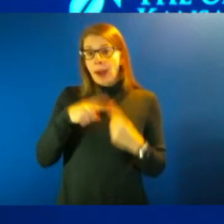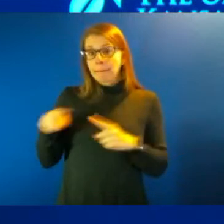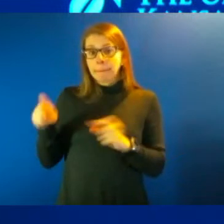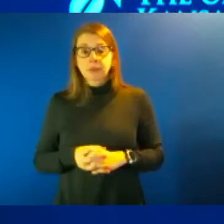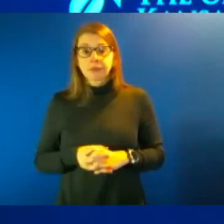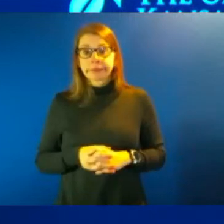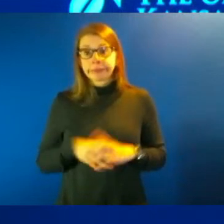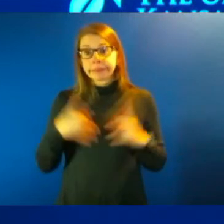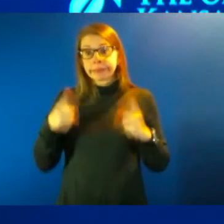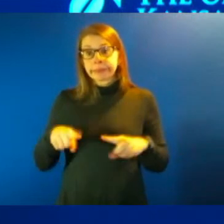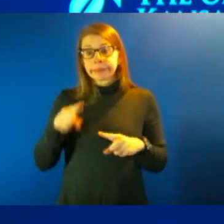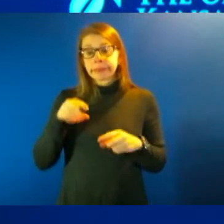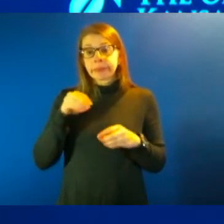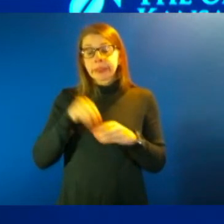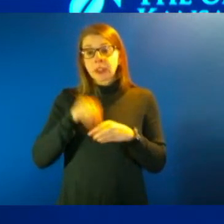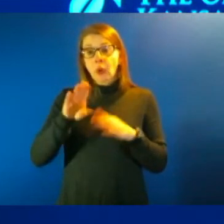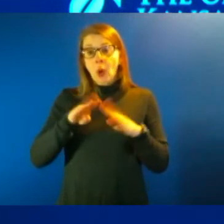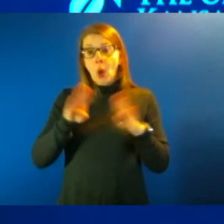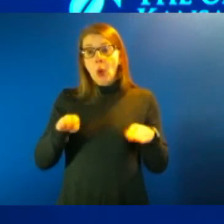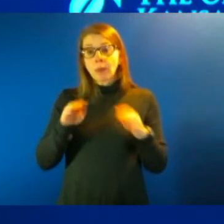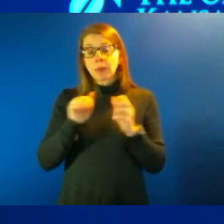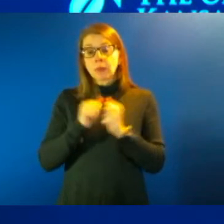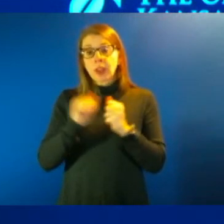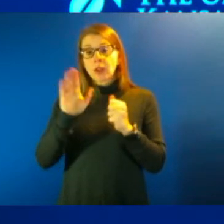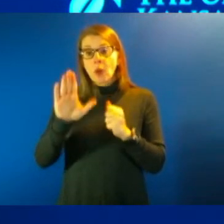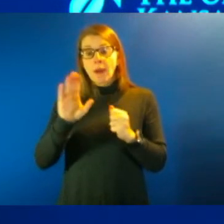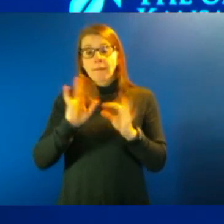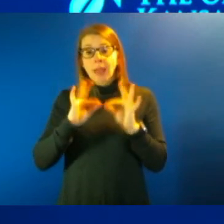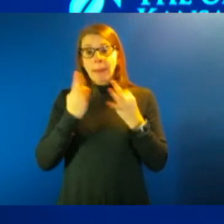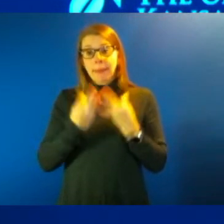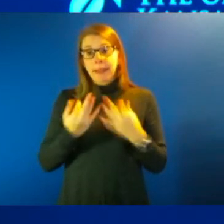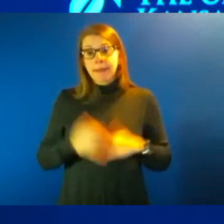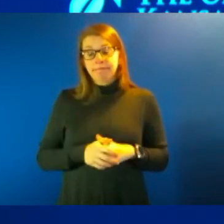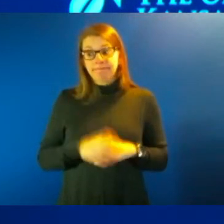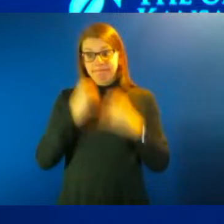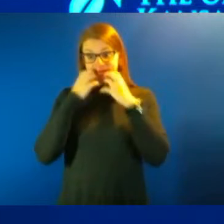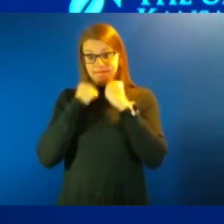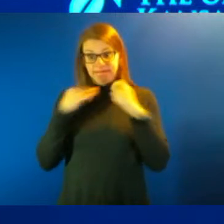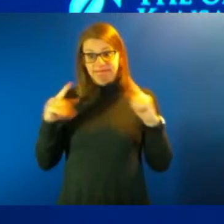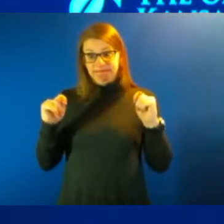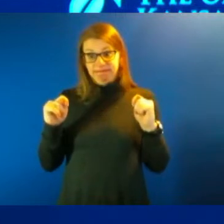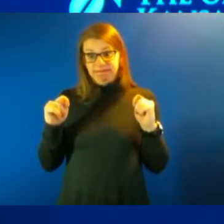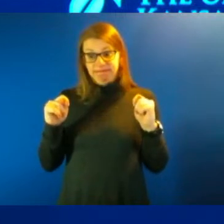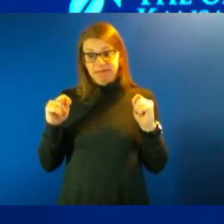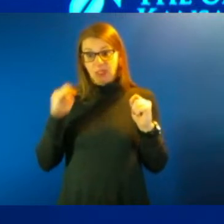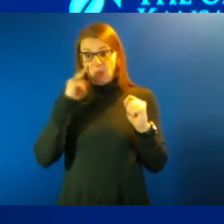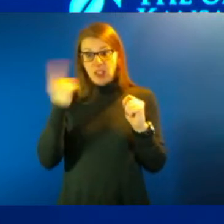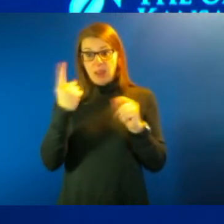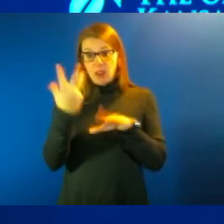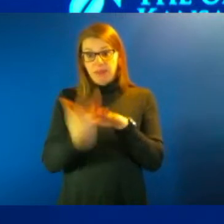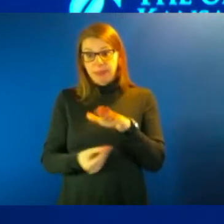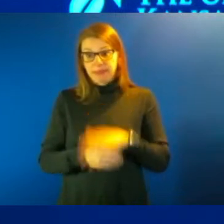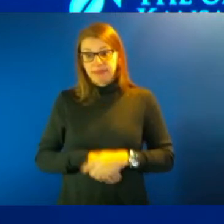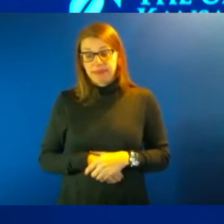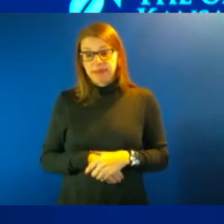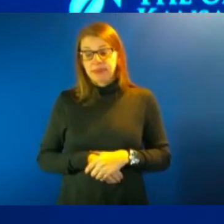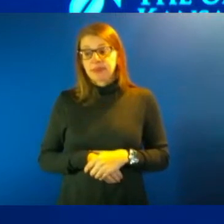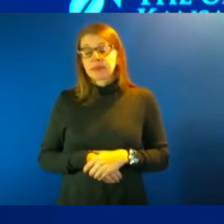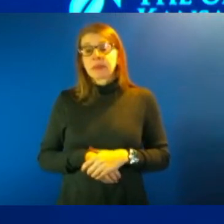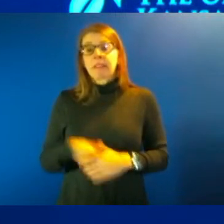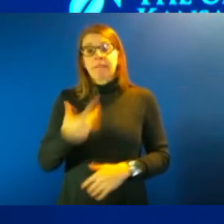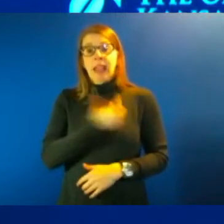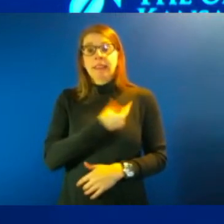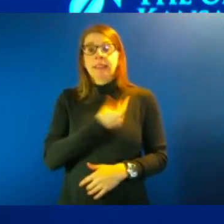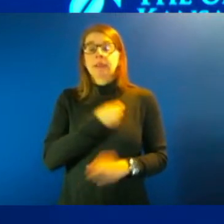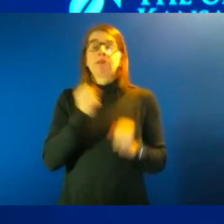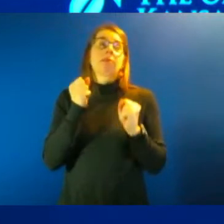your family, at your gathering? Was it really worth it? Here's what we know. Vaccines are amazing protection